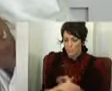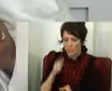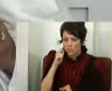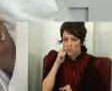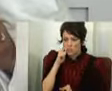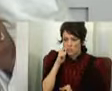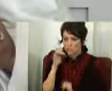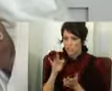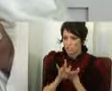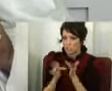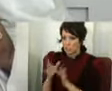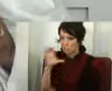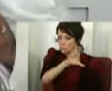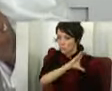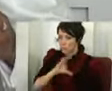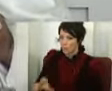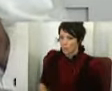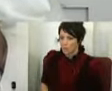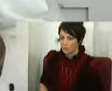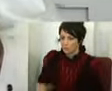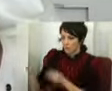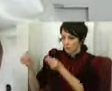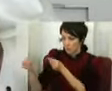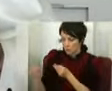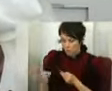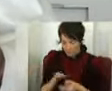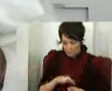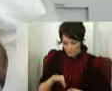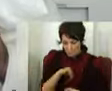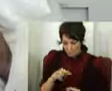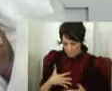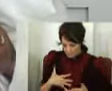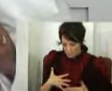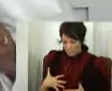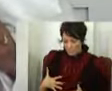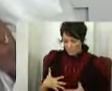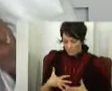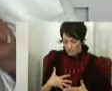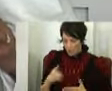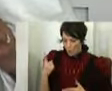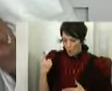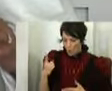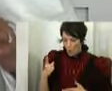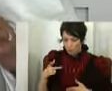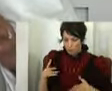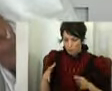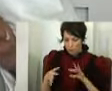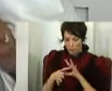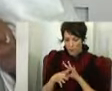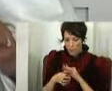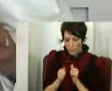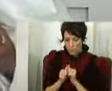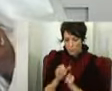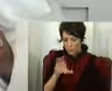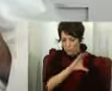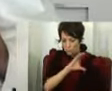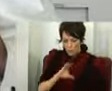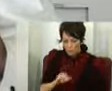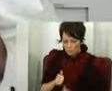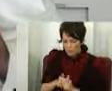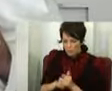Christ. Breathe your Spirit in us, that we may be one body with Christ, faithfully following